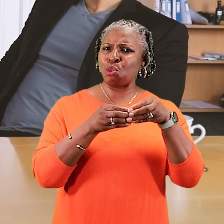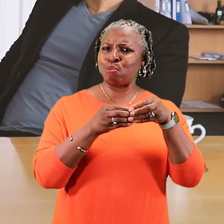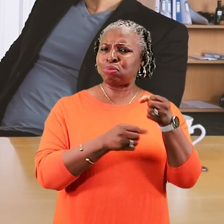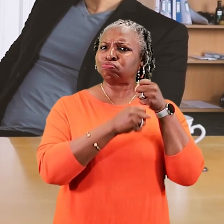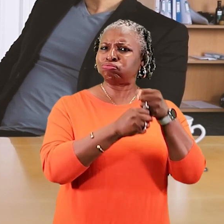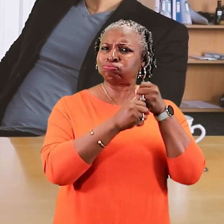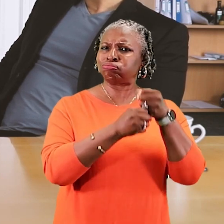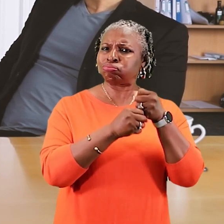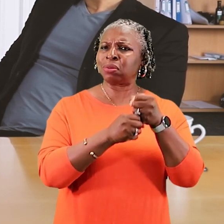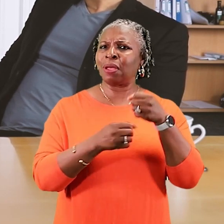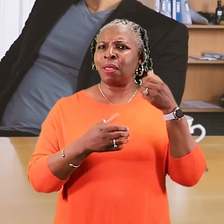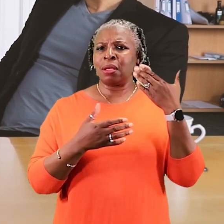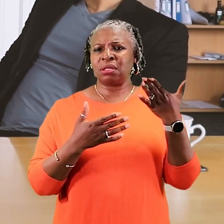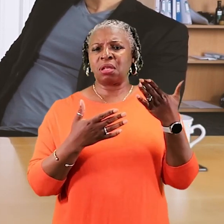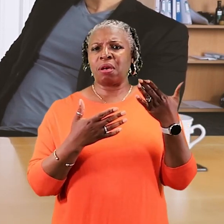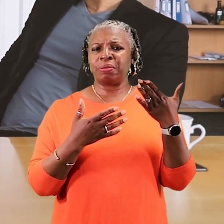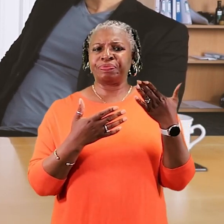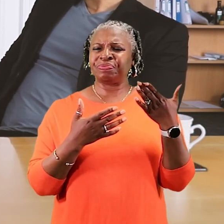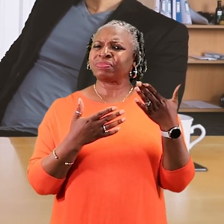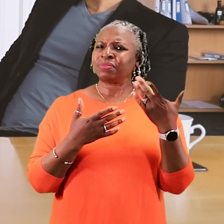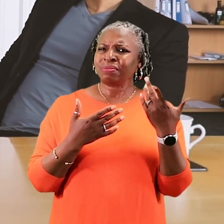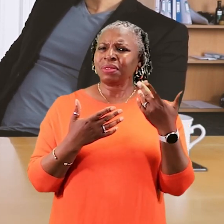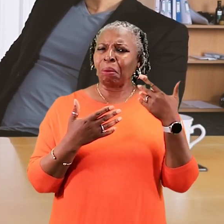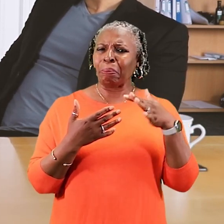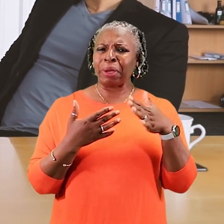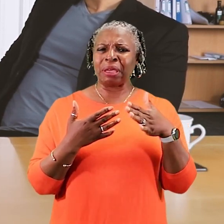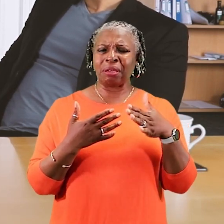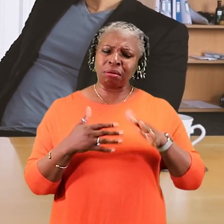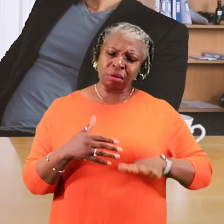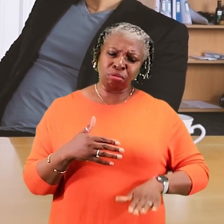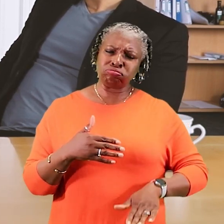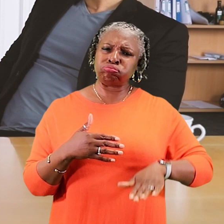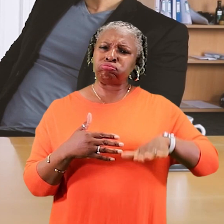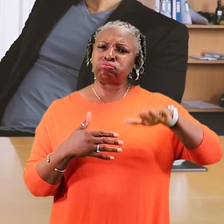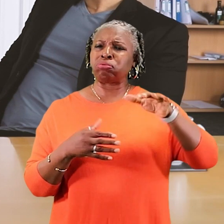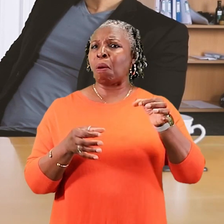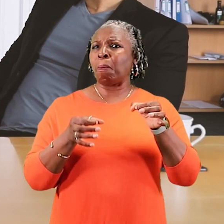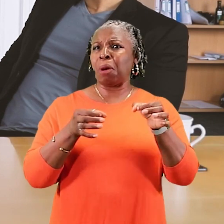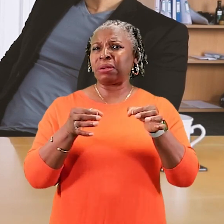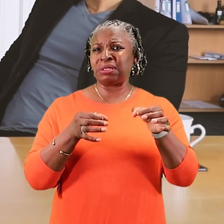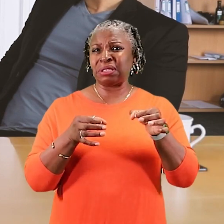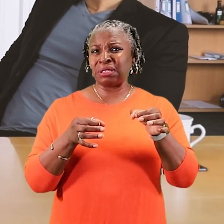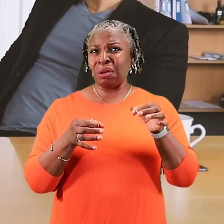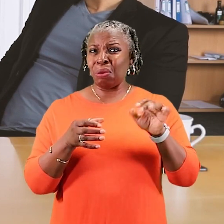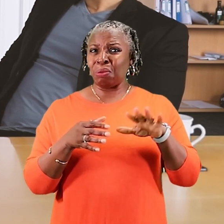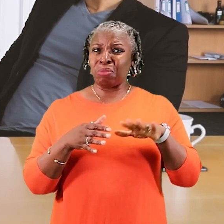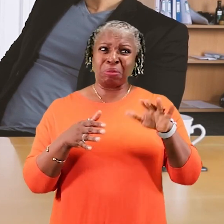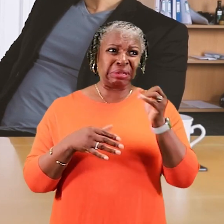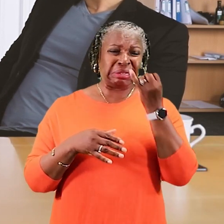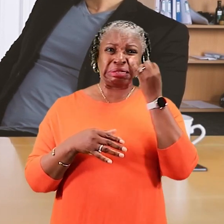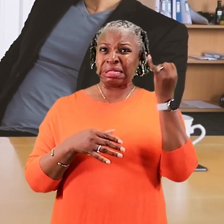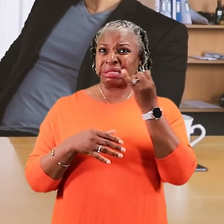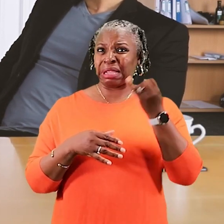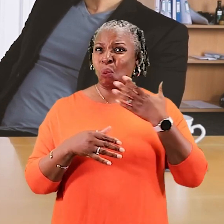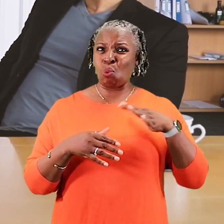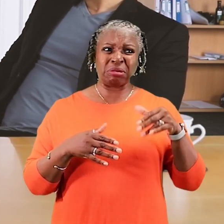Against Racism, all those things. So as a child, I've had a political upbringing to the extent I wanted to get away from it by